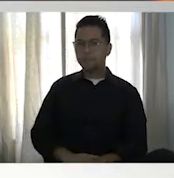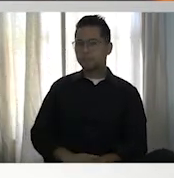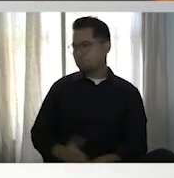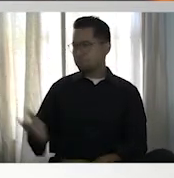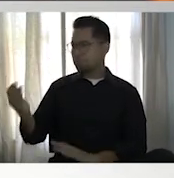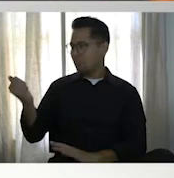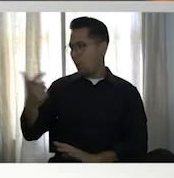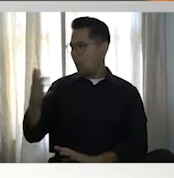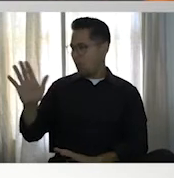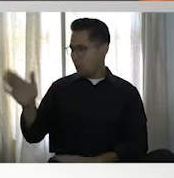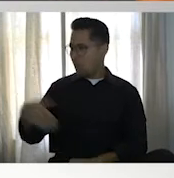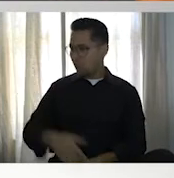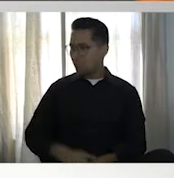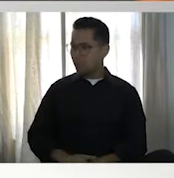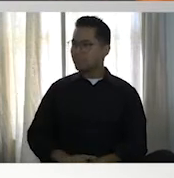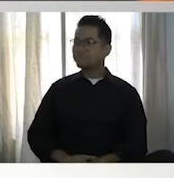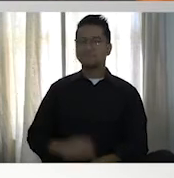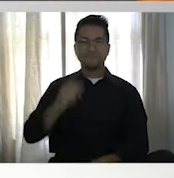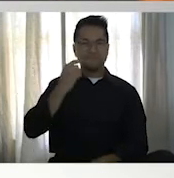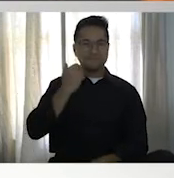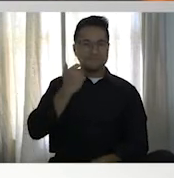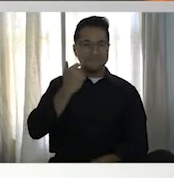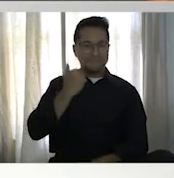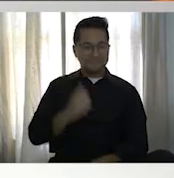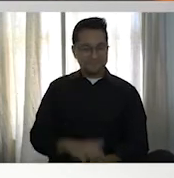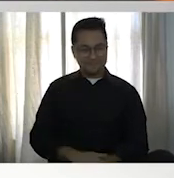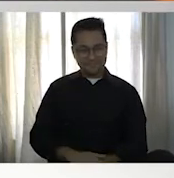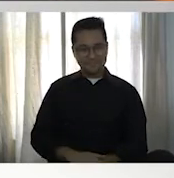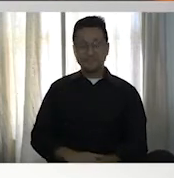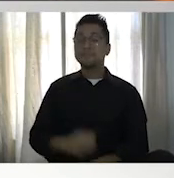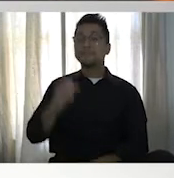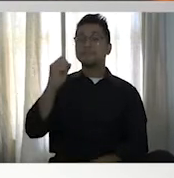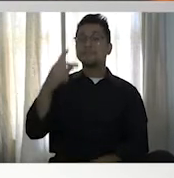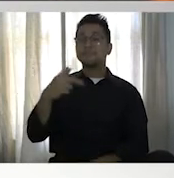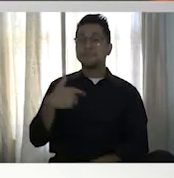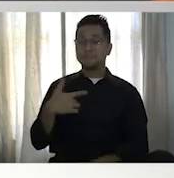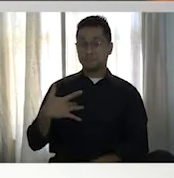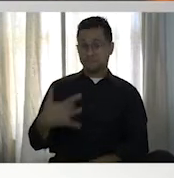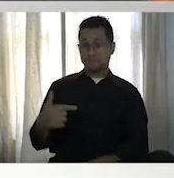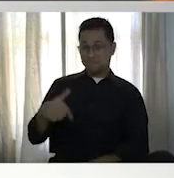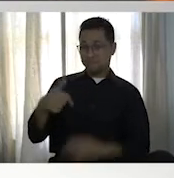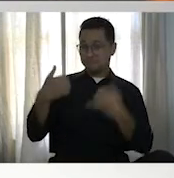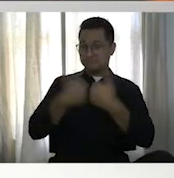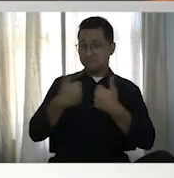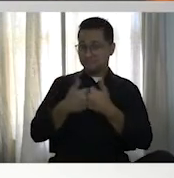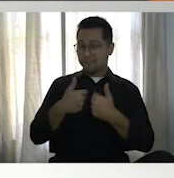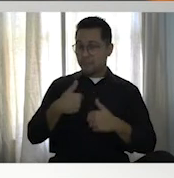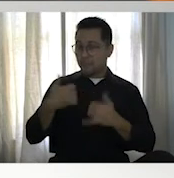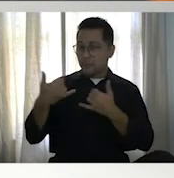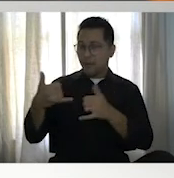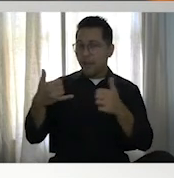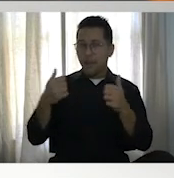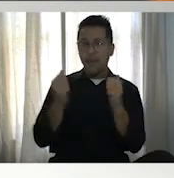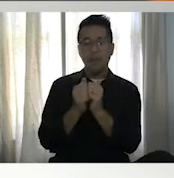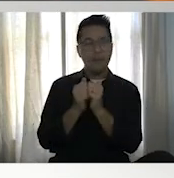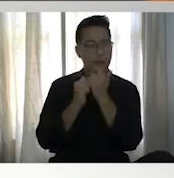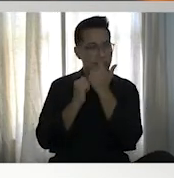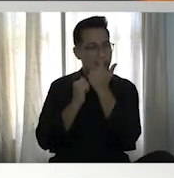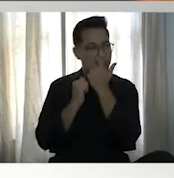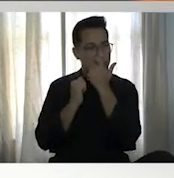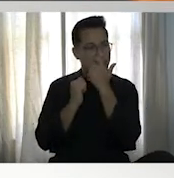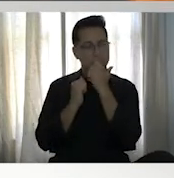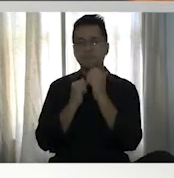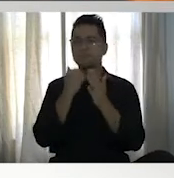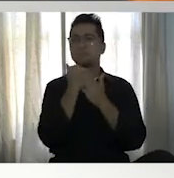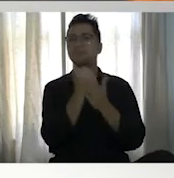of them. Okay, so I normally play this game to help